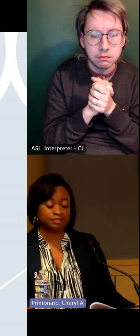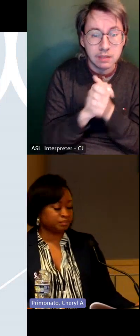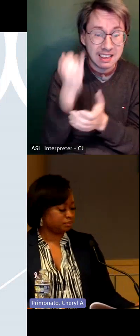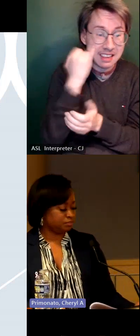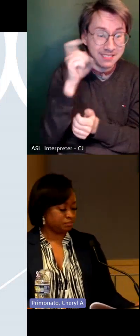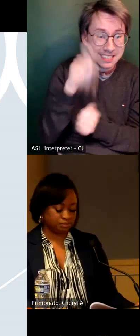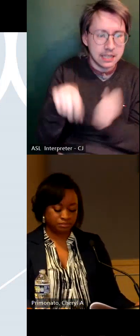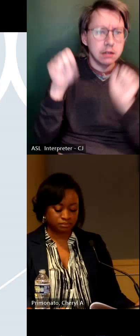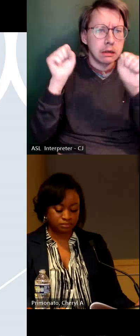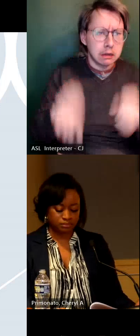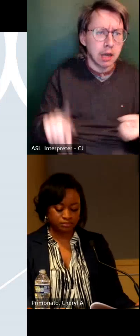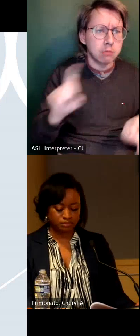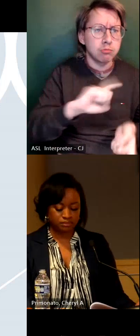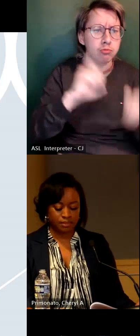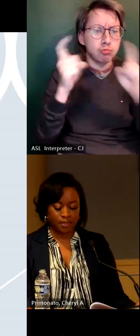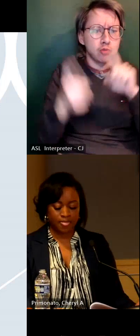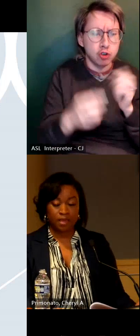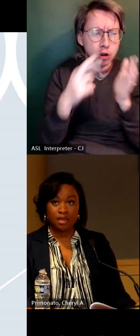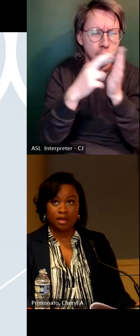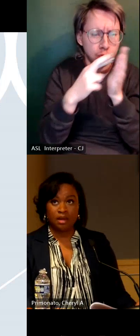the plan.